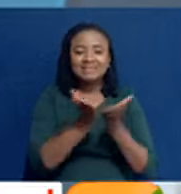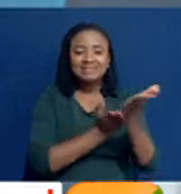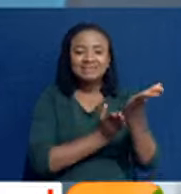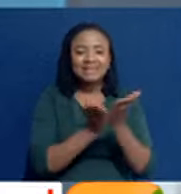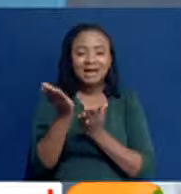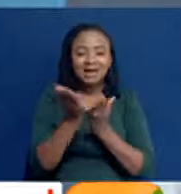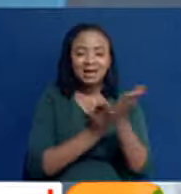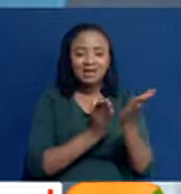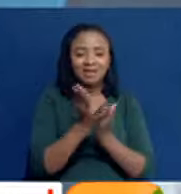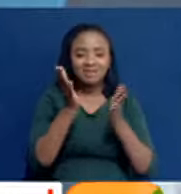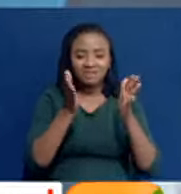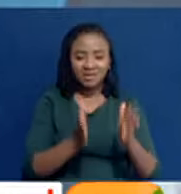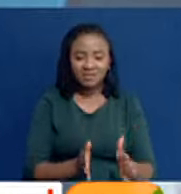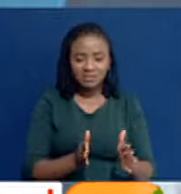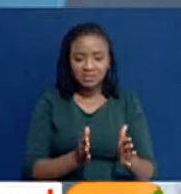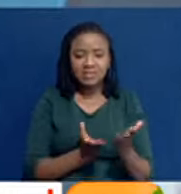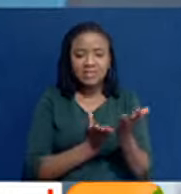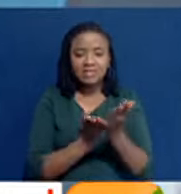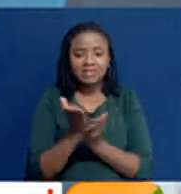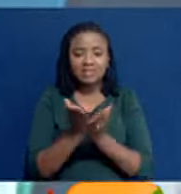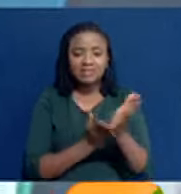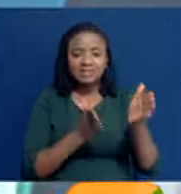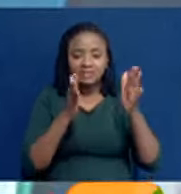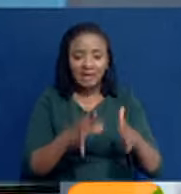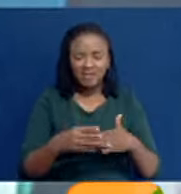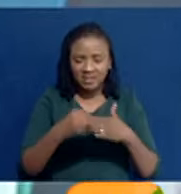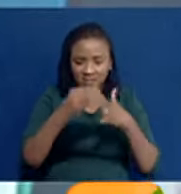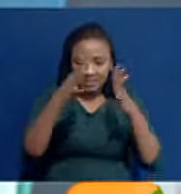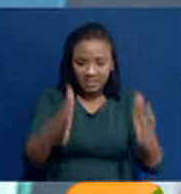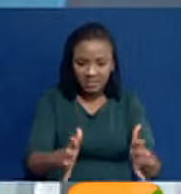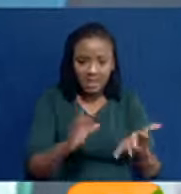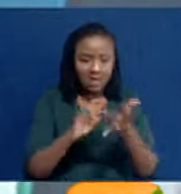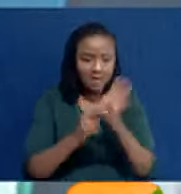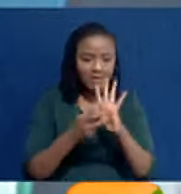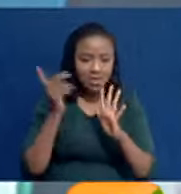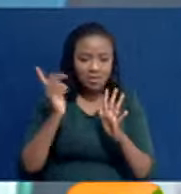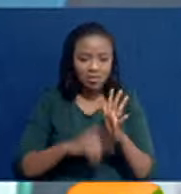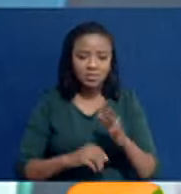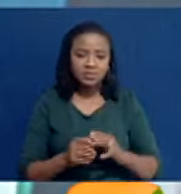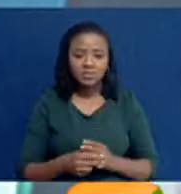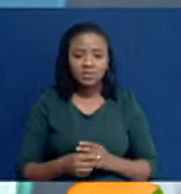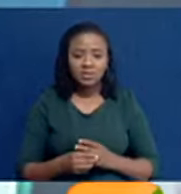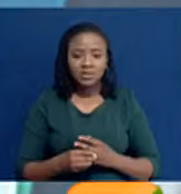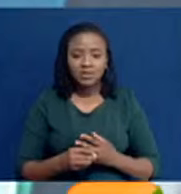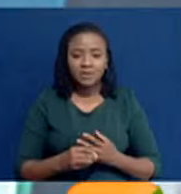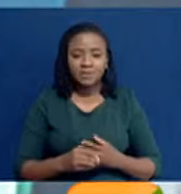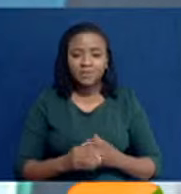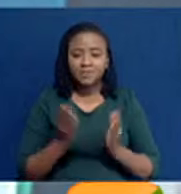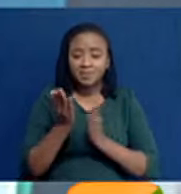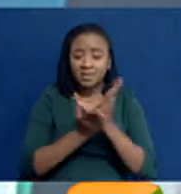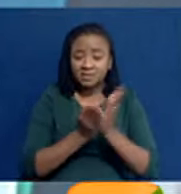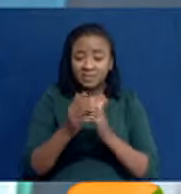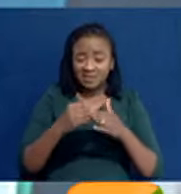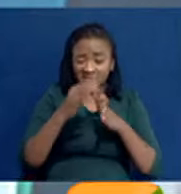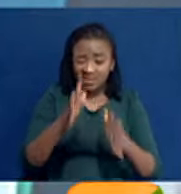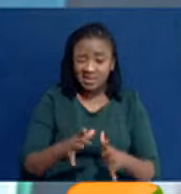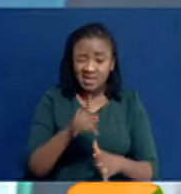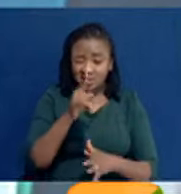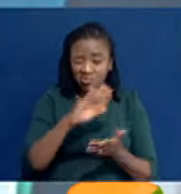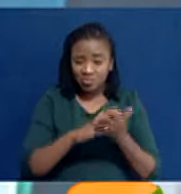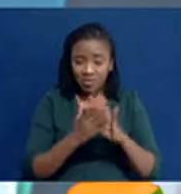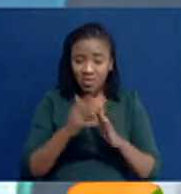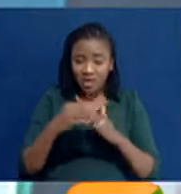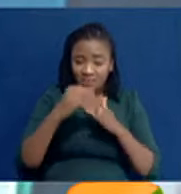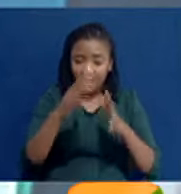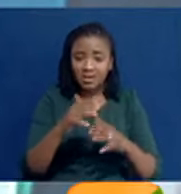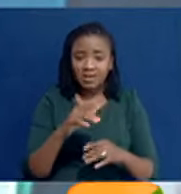Servant leadership, where by being a leader, or you become a leader by God's grace